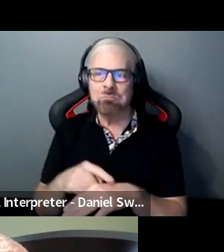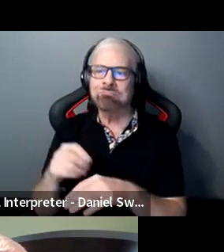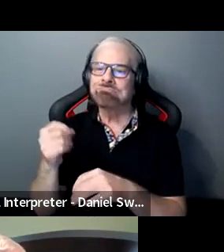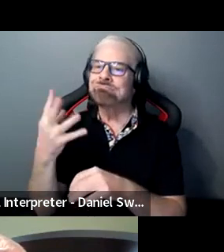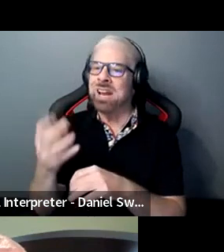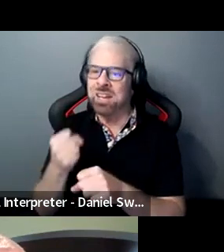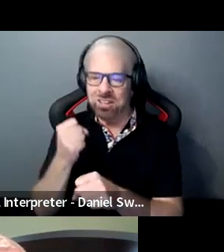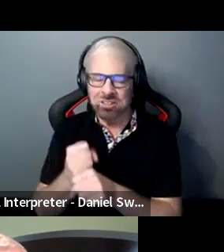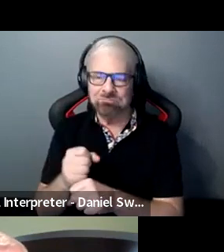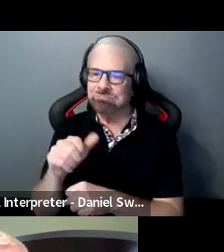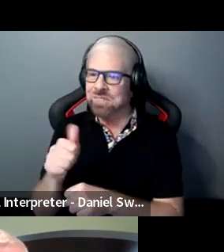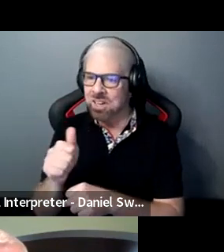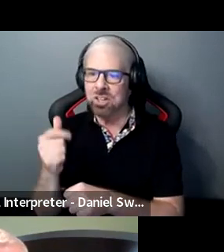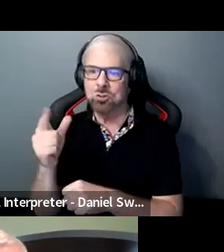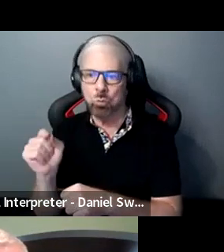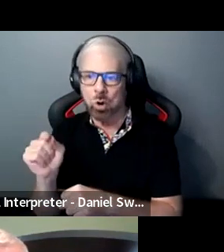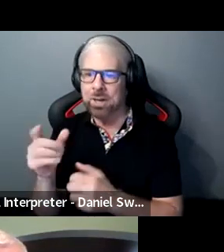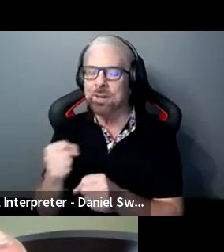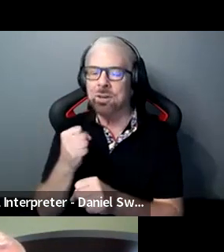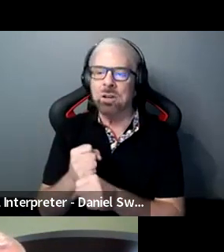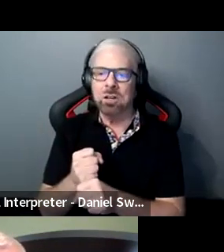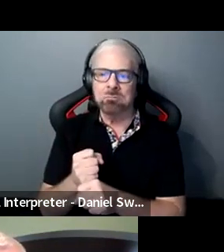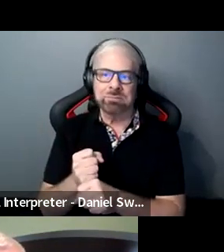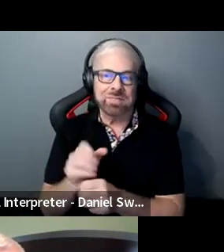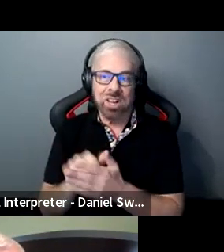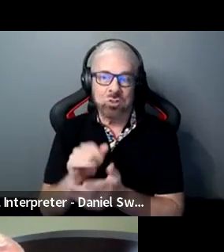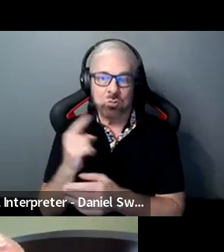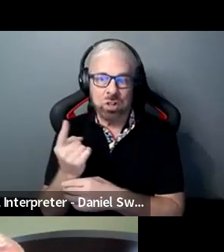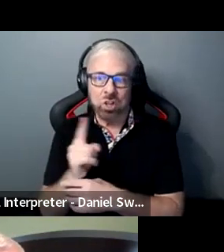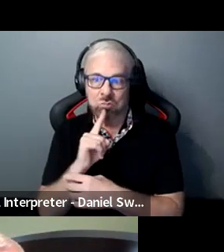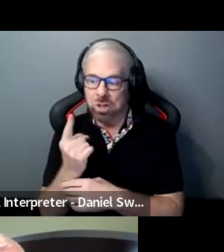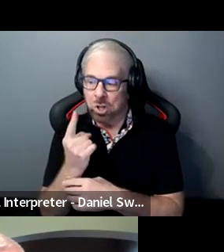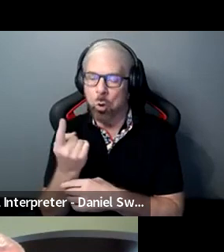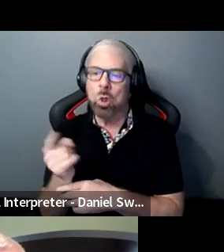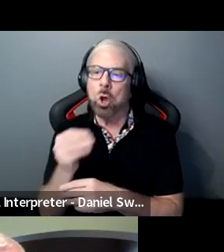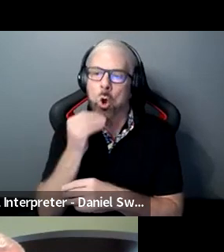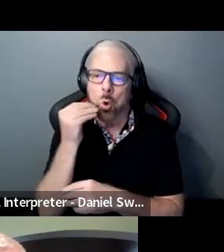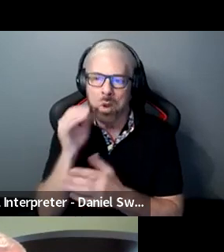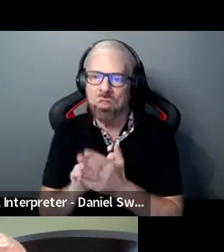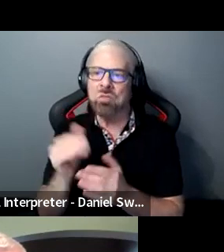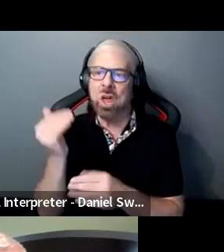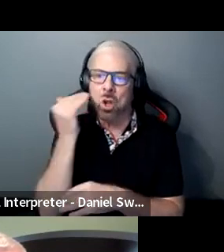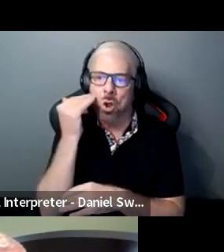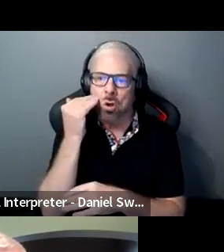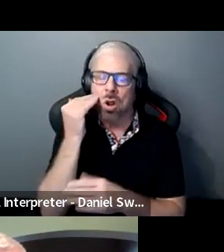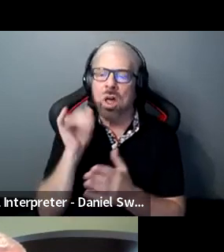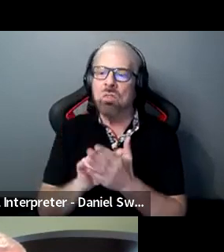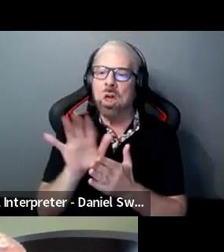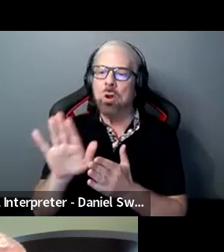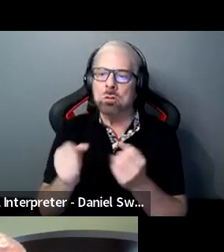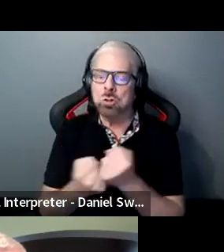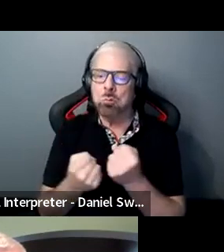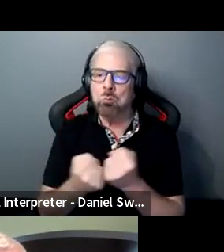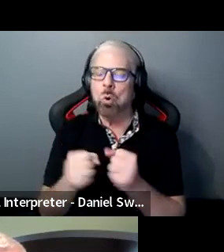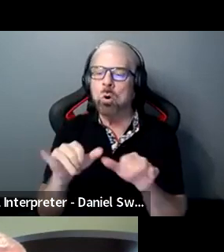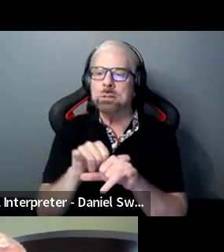the only home that they have known really Yep. is Glenwood, and their support system has been the